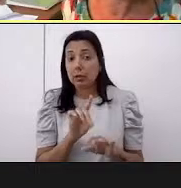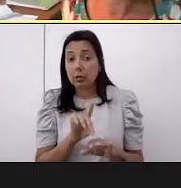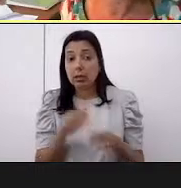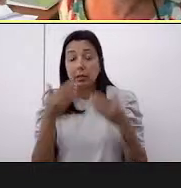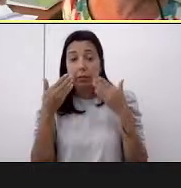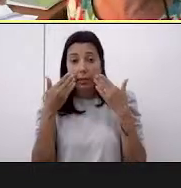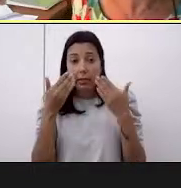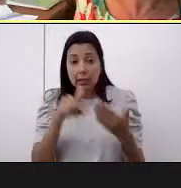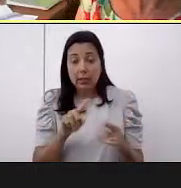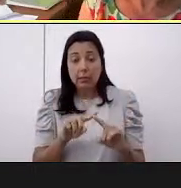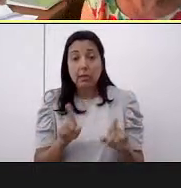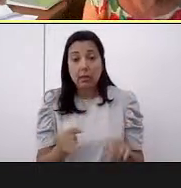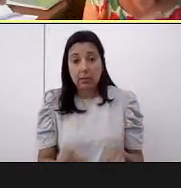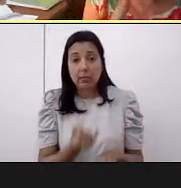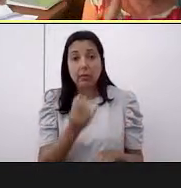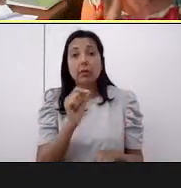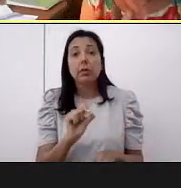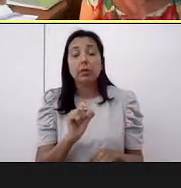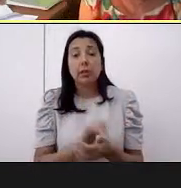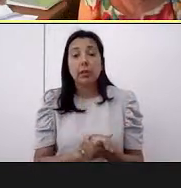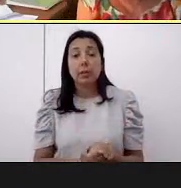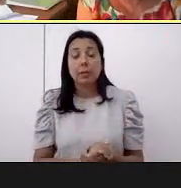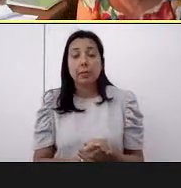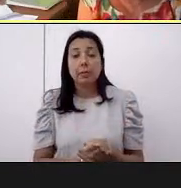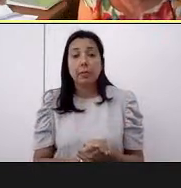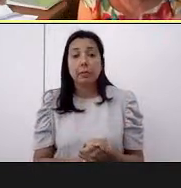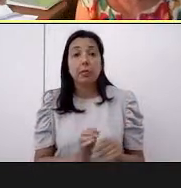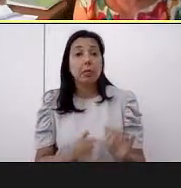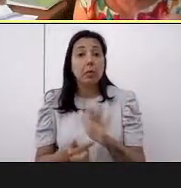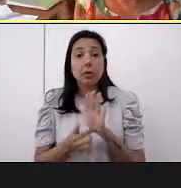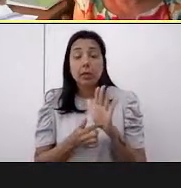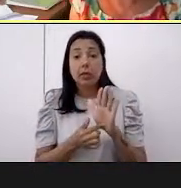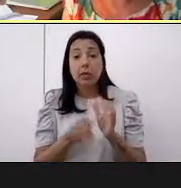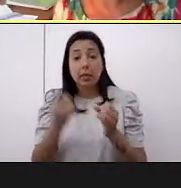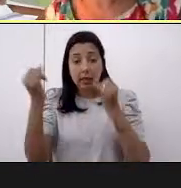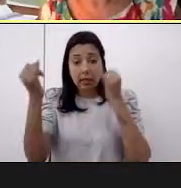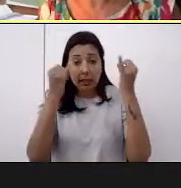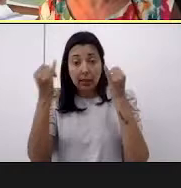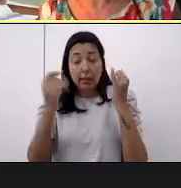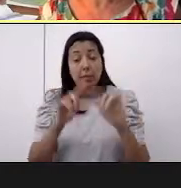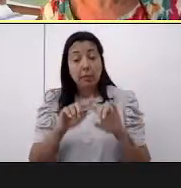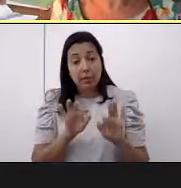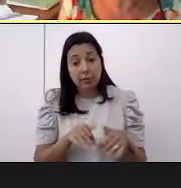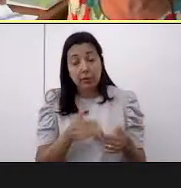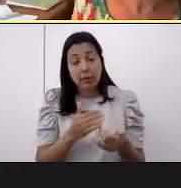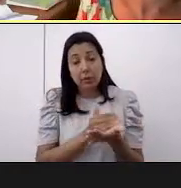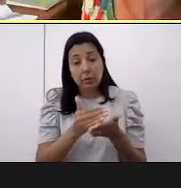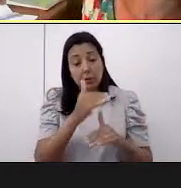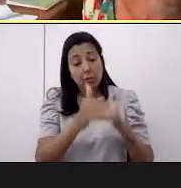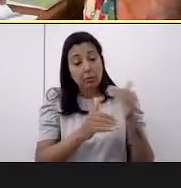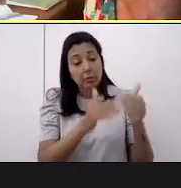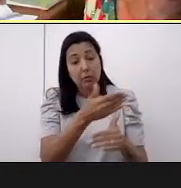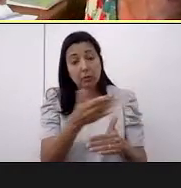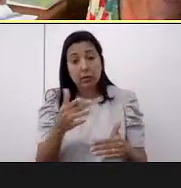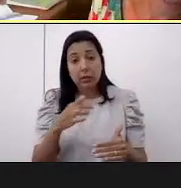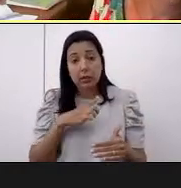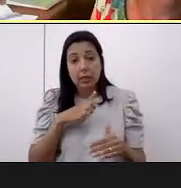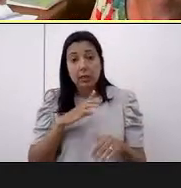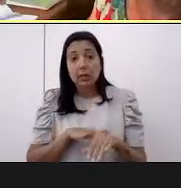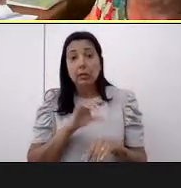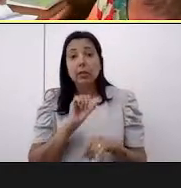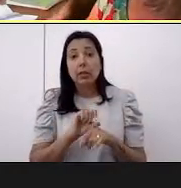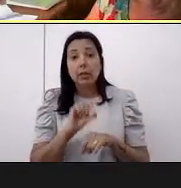thing clearer. But let's say there are, at the beginning of the process, more alternative under discussion,